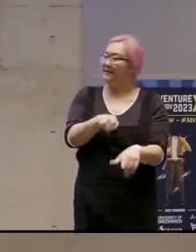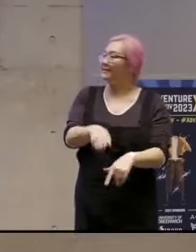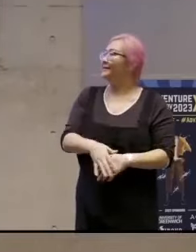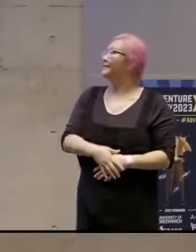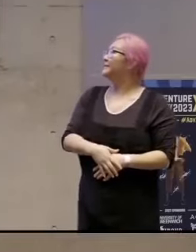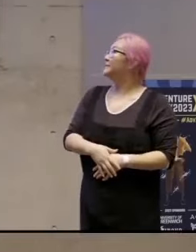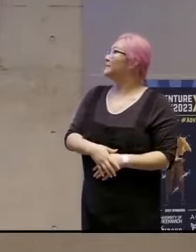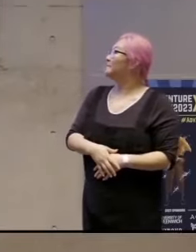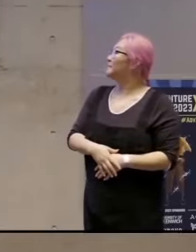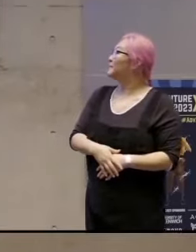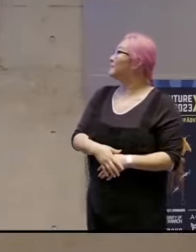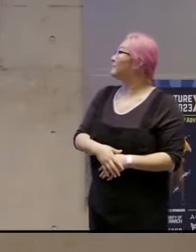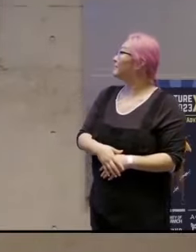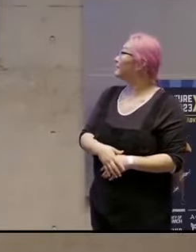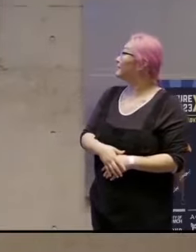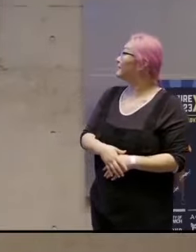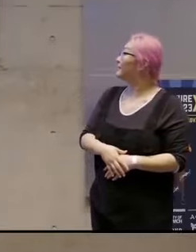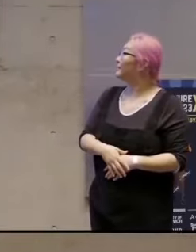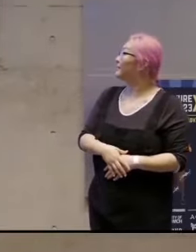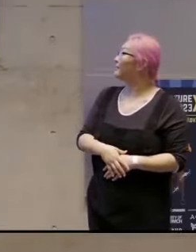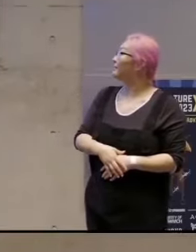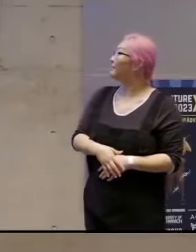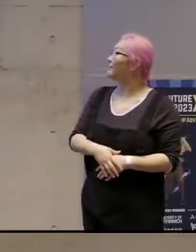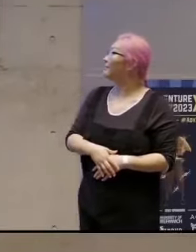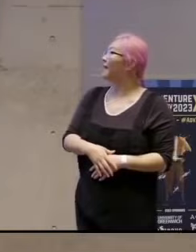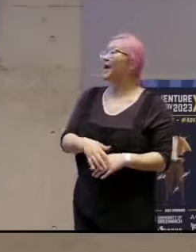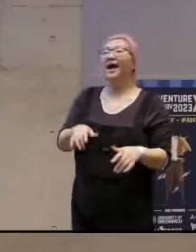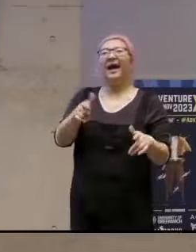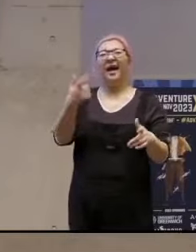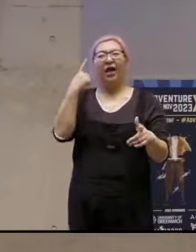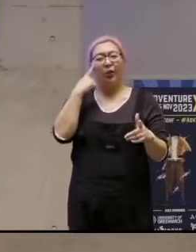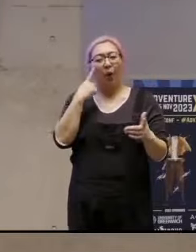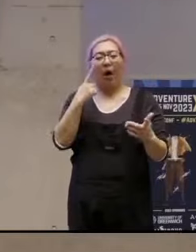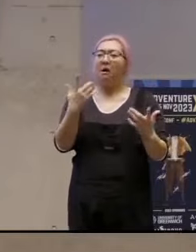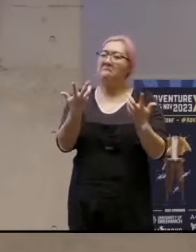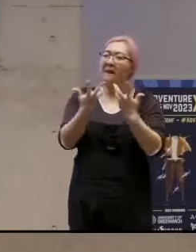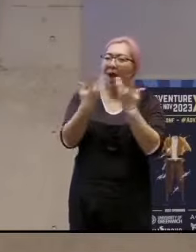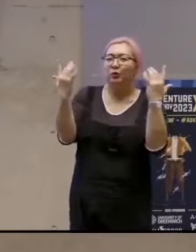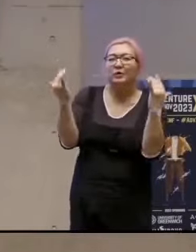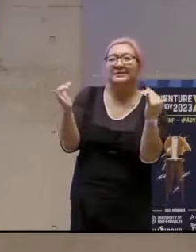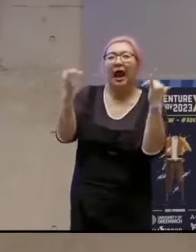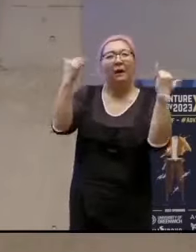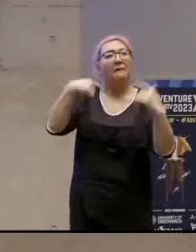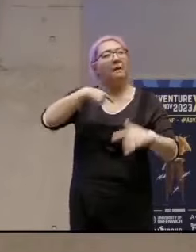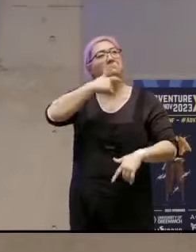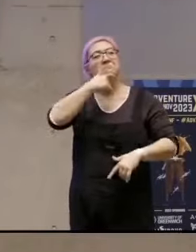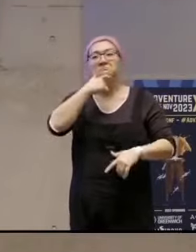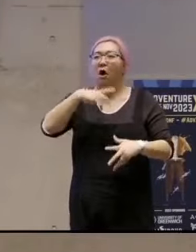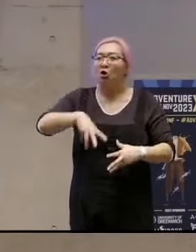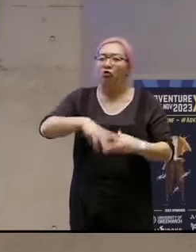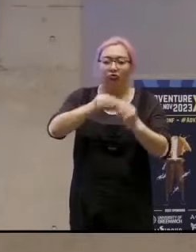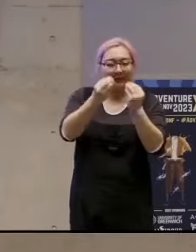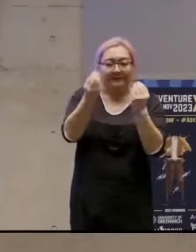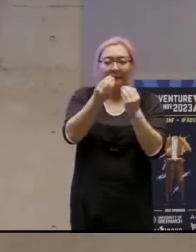I write an essay? And then I was like, what about a game? Because I hadn't seen